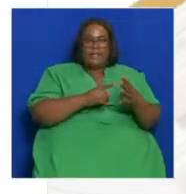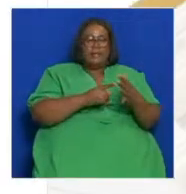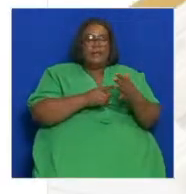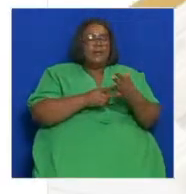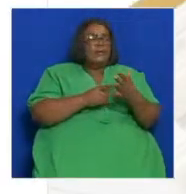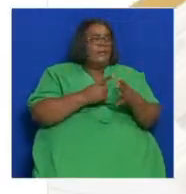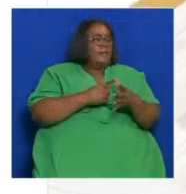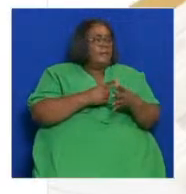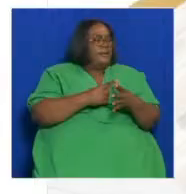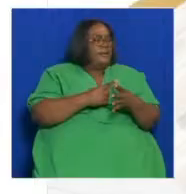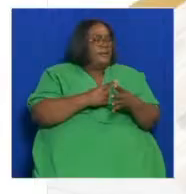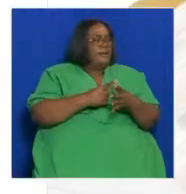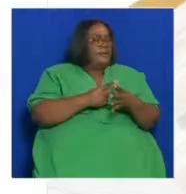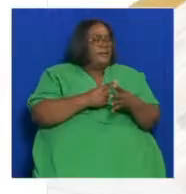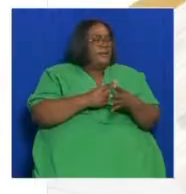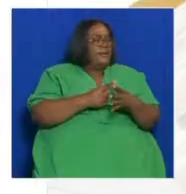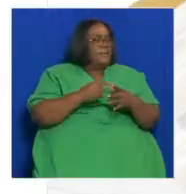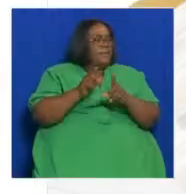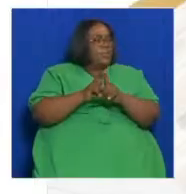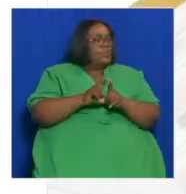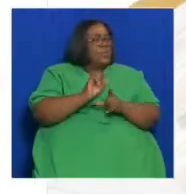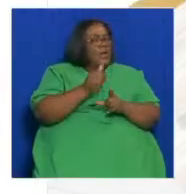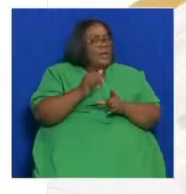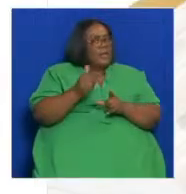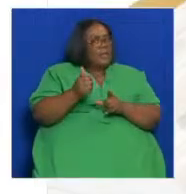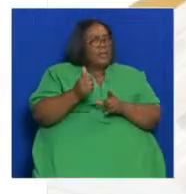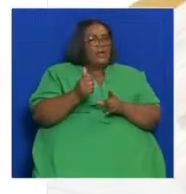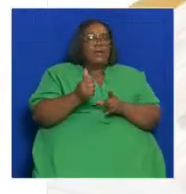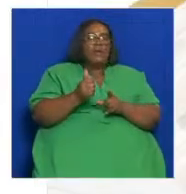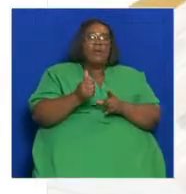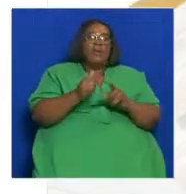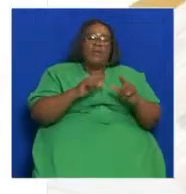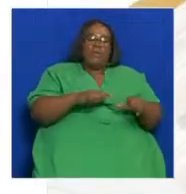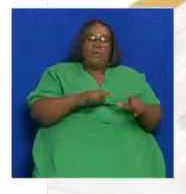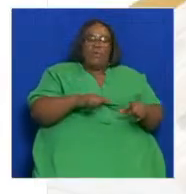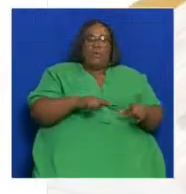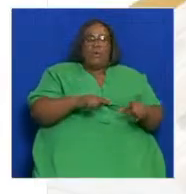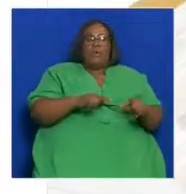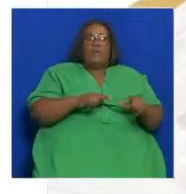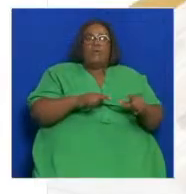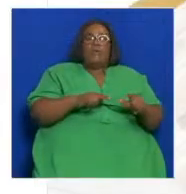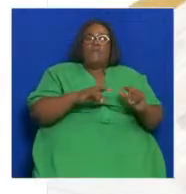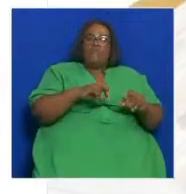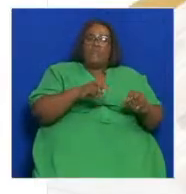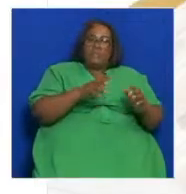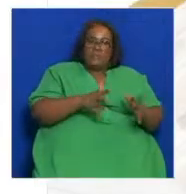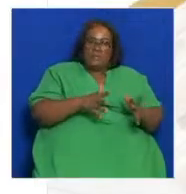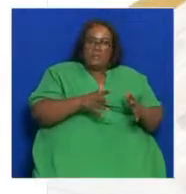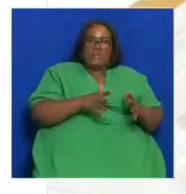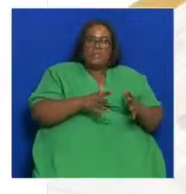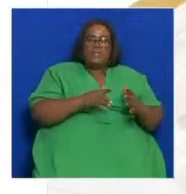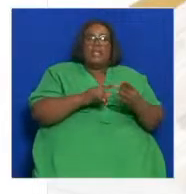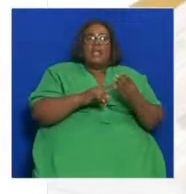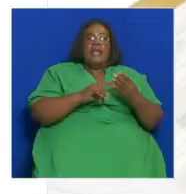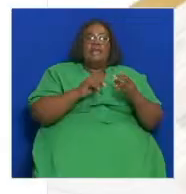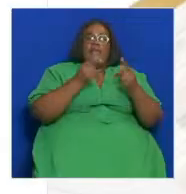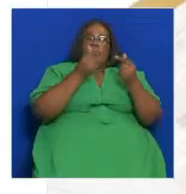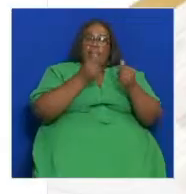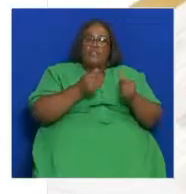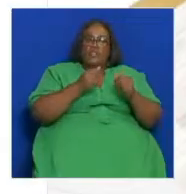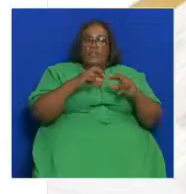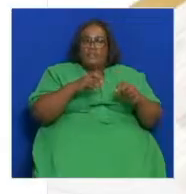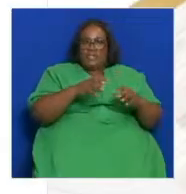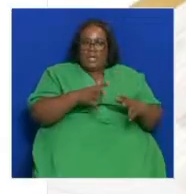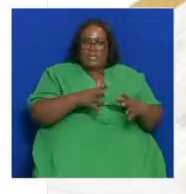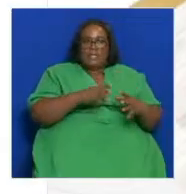Then there will be also other lower-ranking investigators and lower-ranking financial investigators. You'll